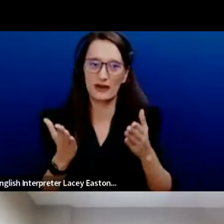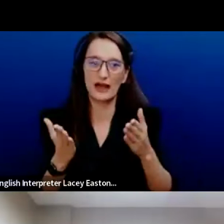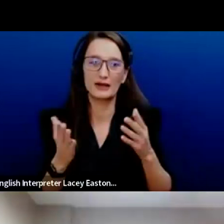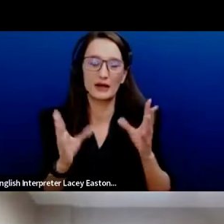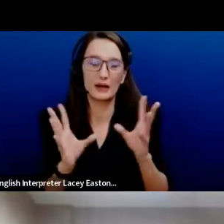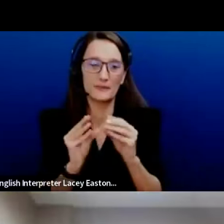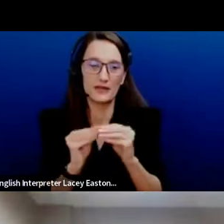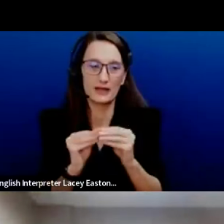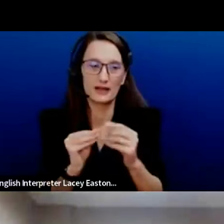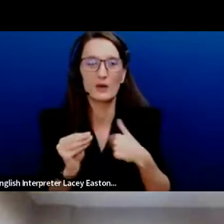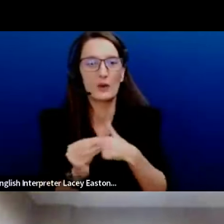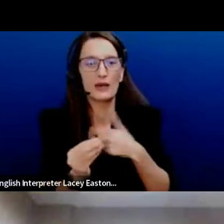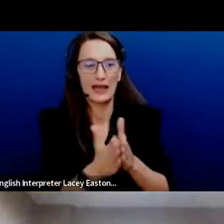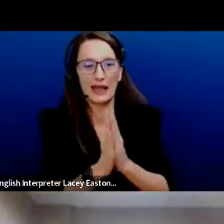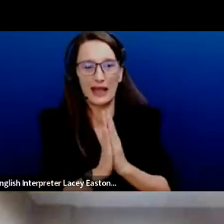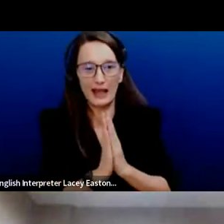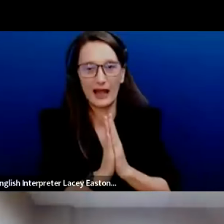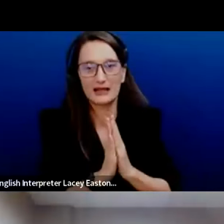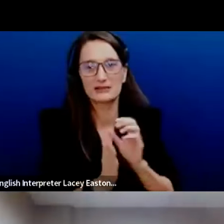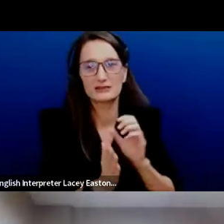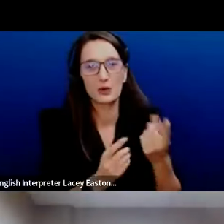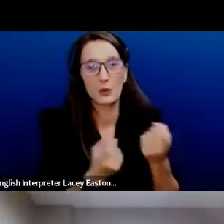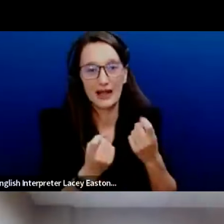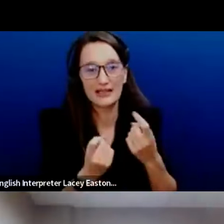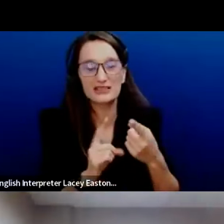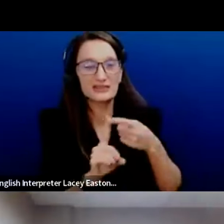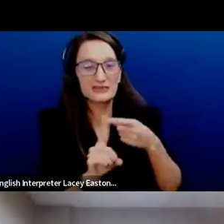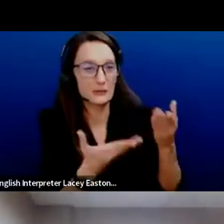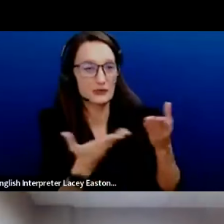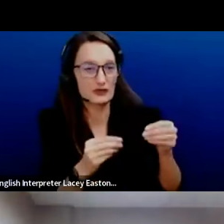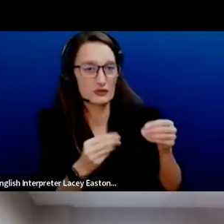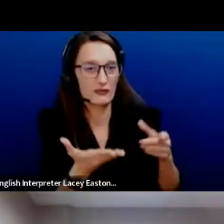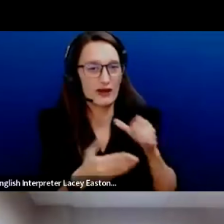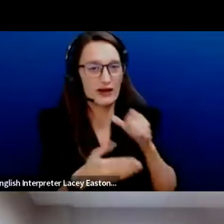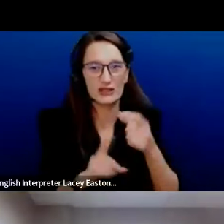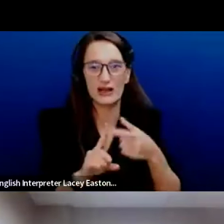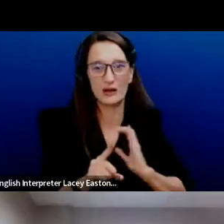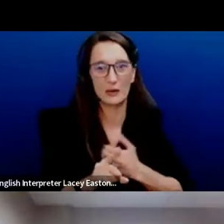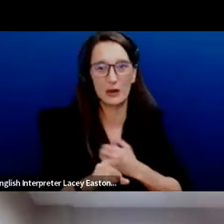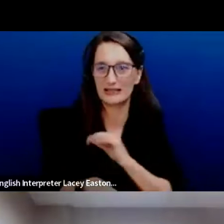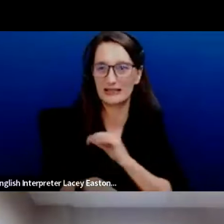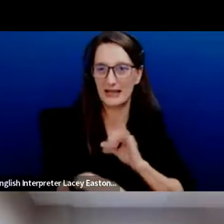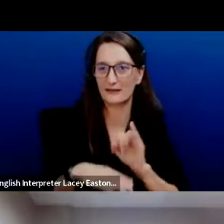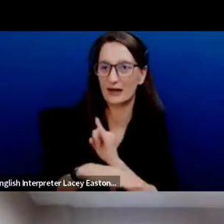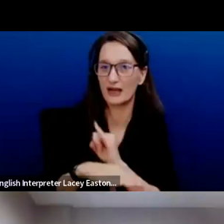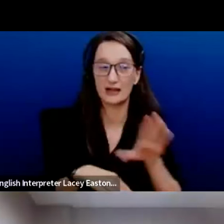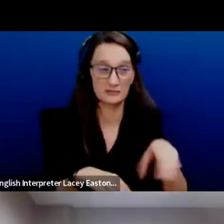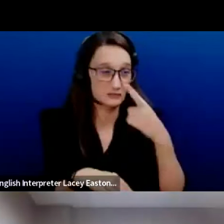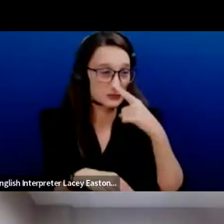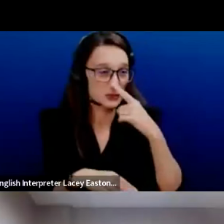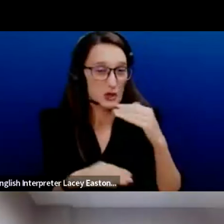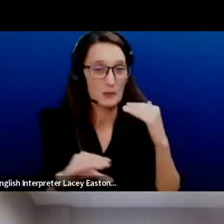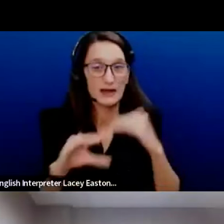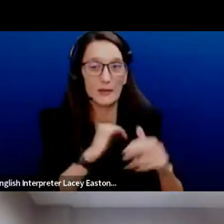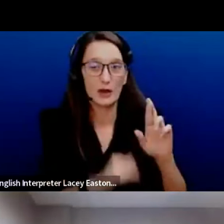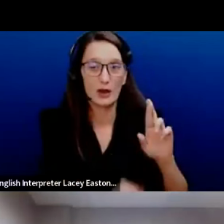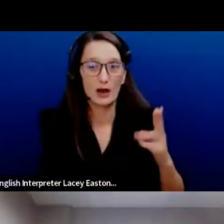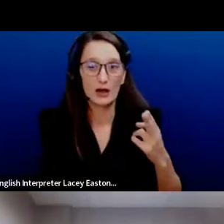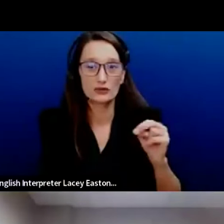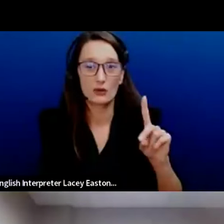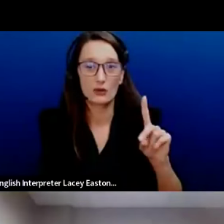from the service providers and not our staff or our interns. So can you shoot an email over to Rhonda Phillips? She's in your Outlook, and